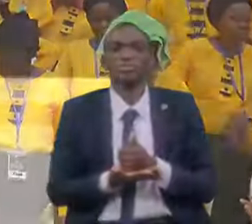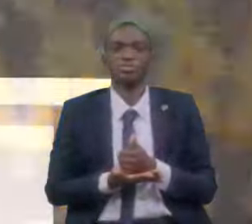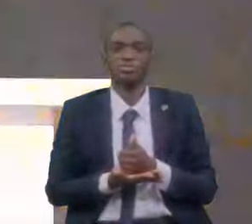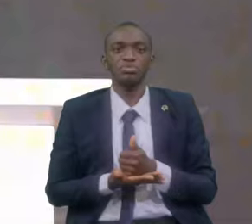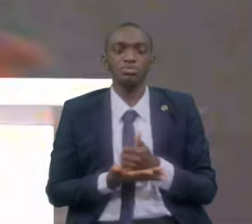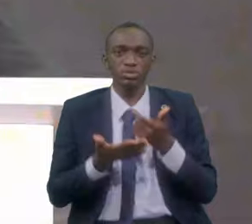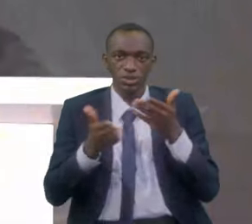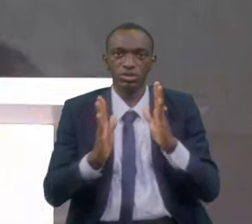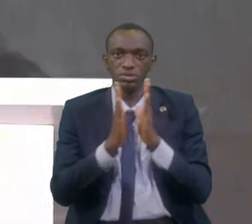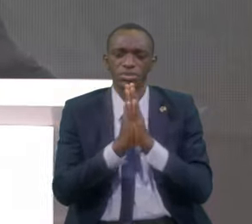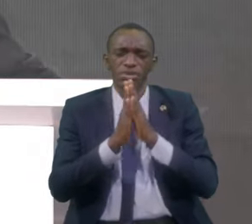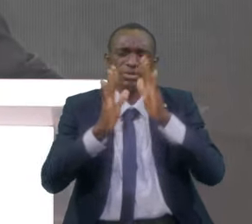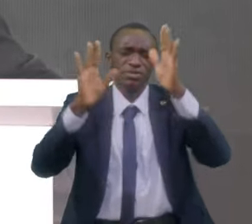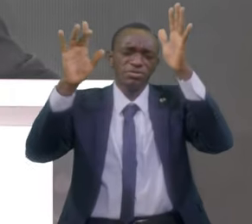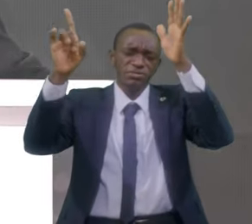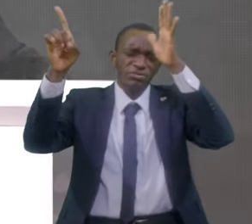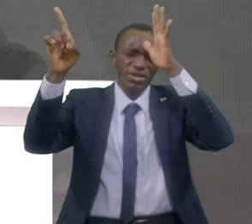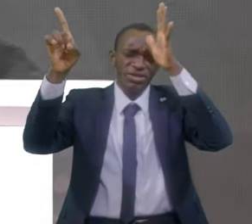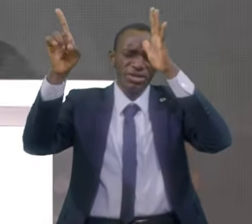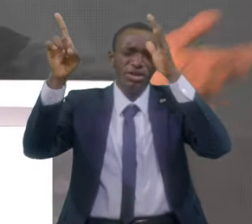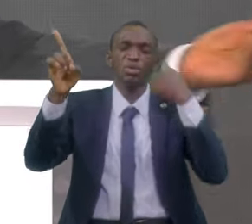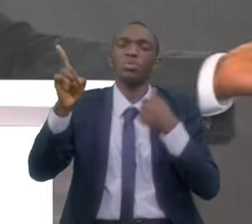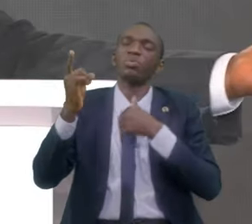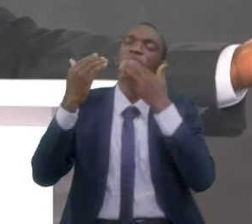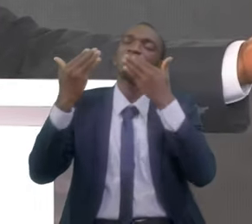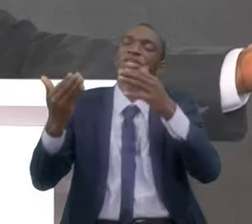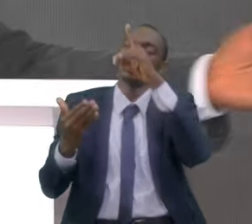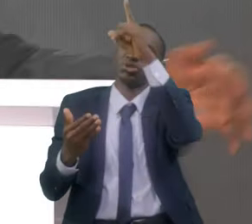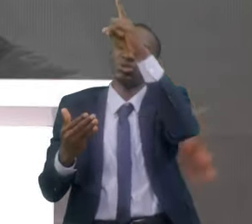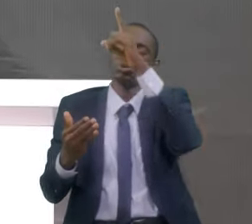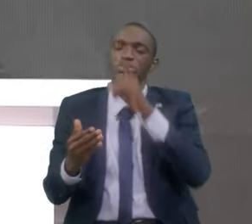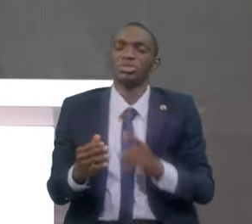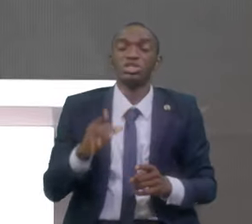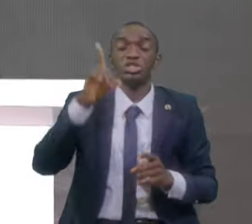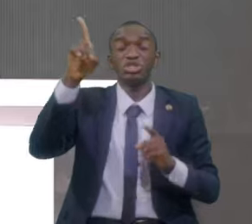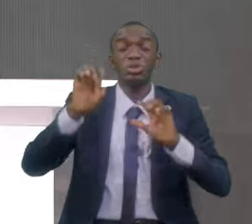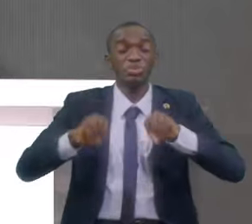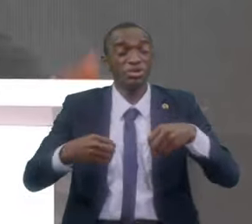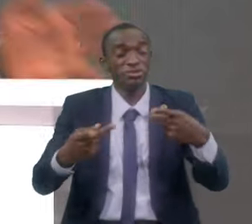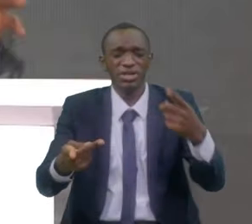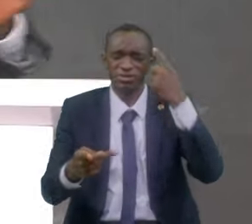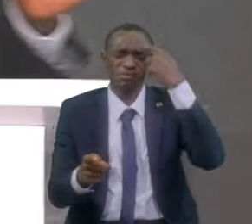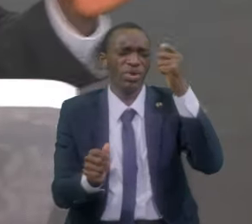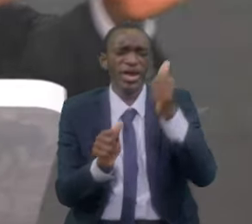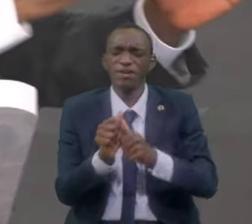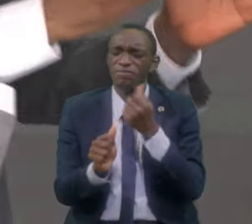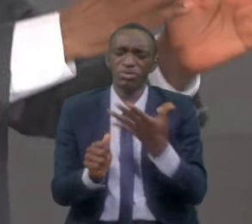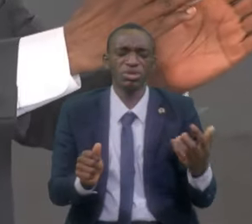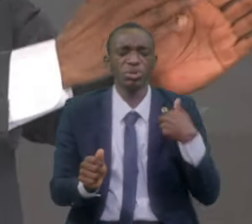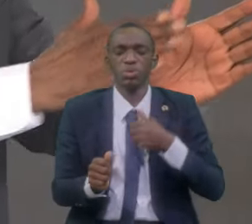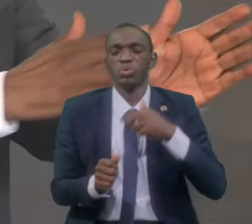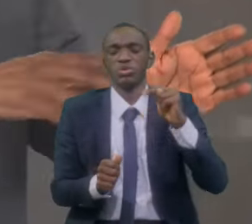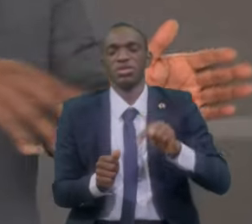Father, we thank you. You provided for everything we need, from the point of